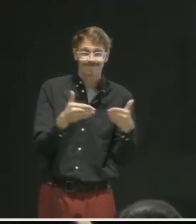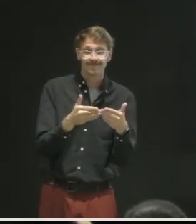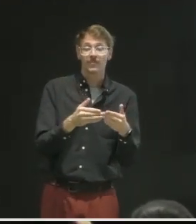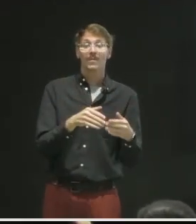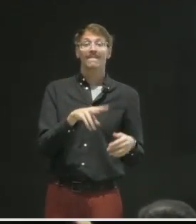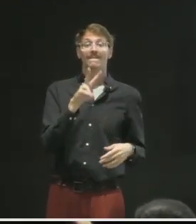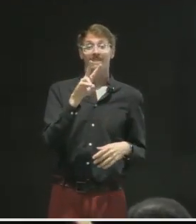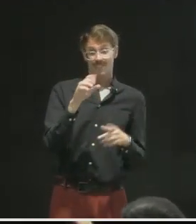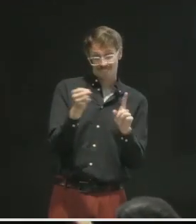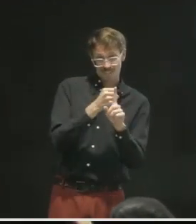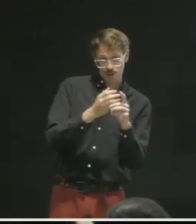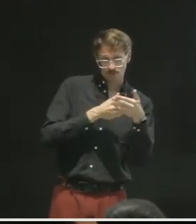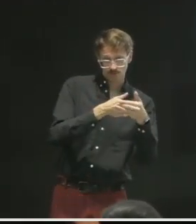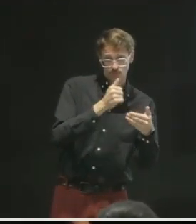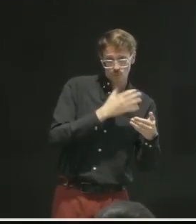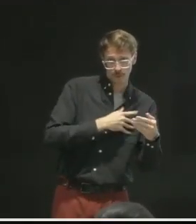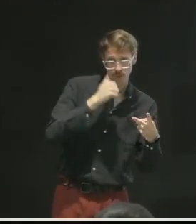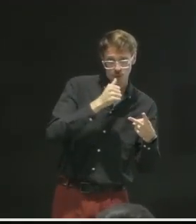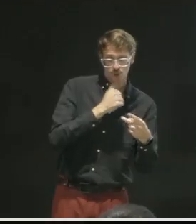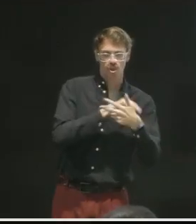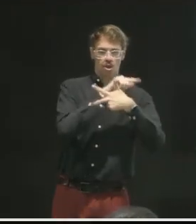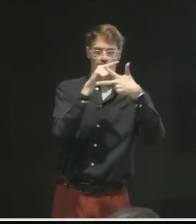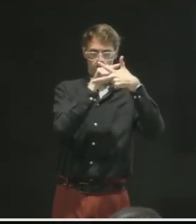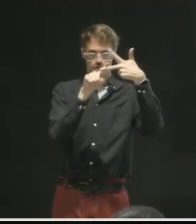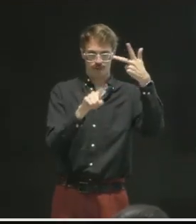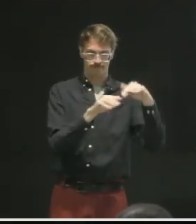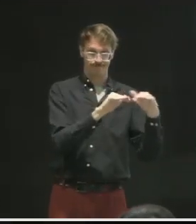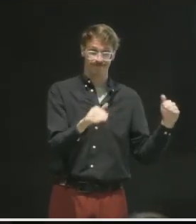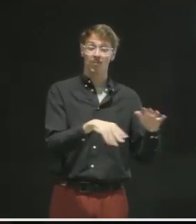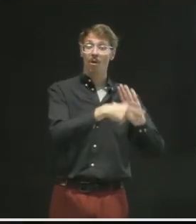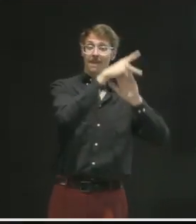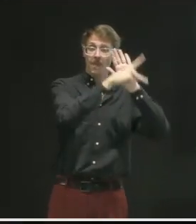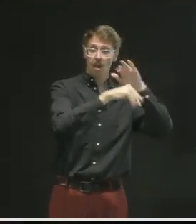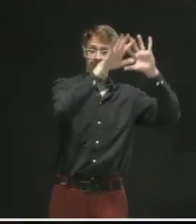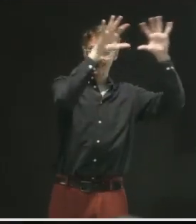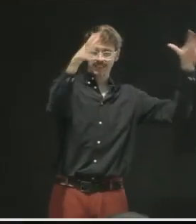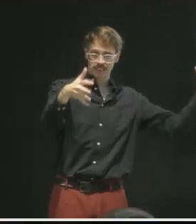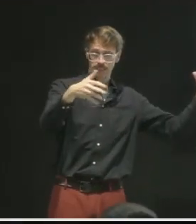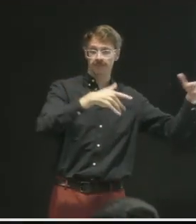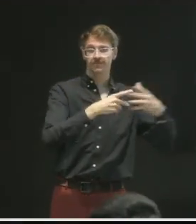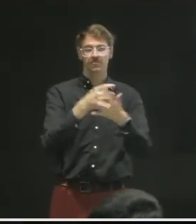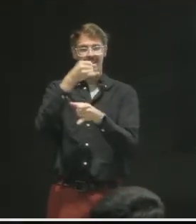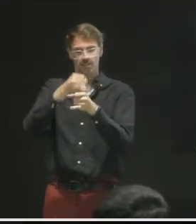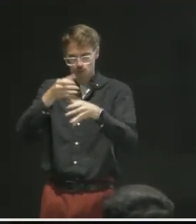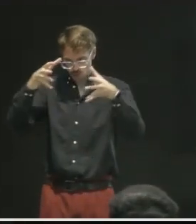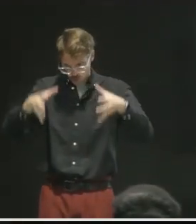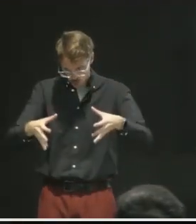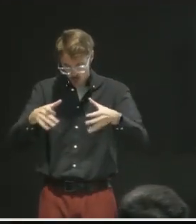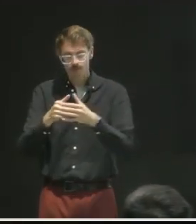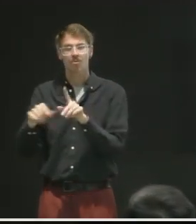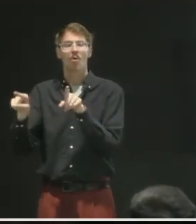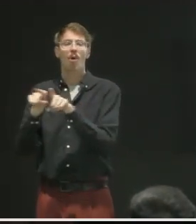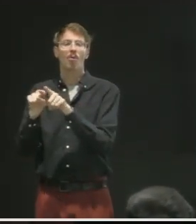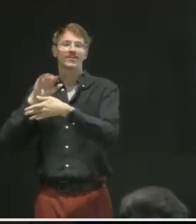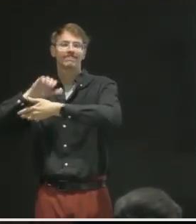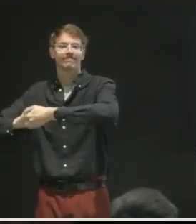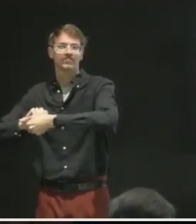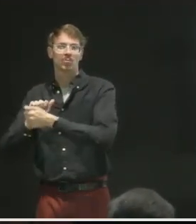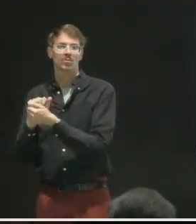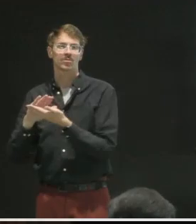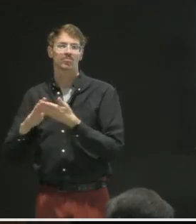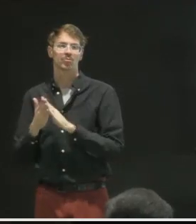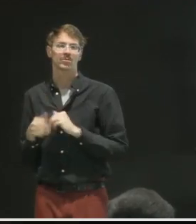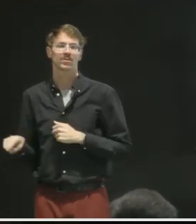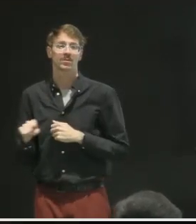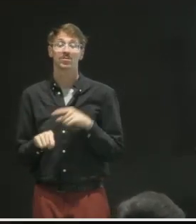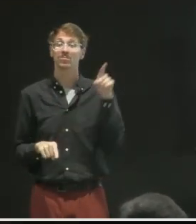3 levels. At the policy level, the macro level, at the institutional level, and always with communities. So at the